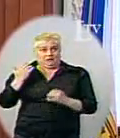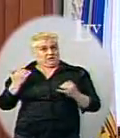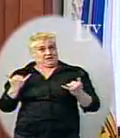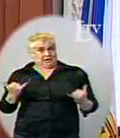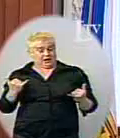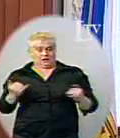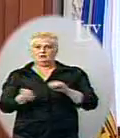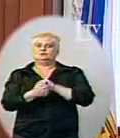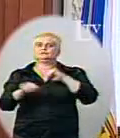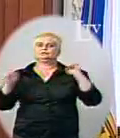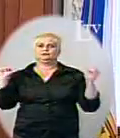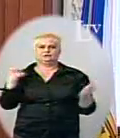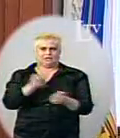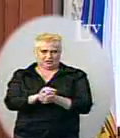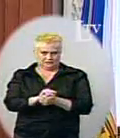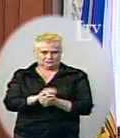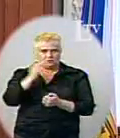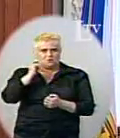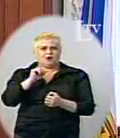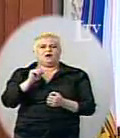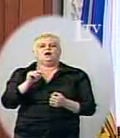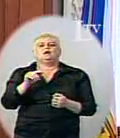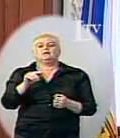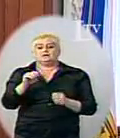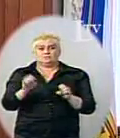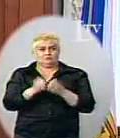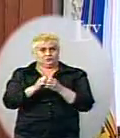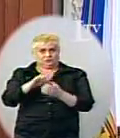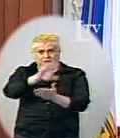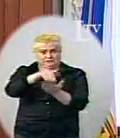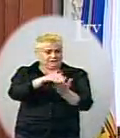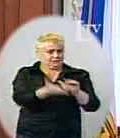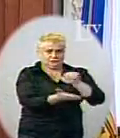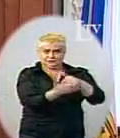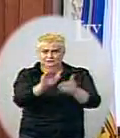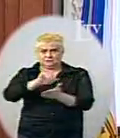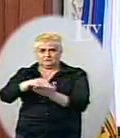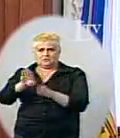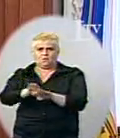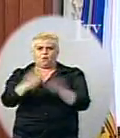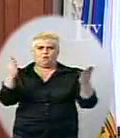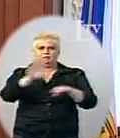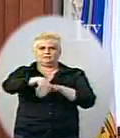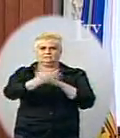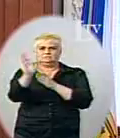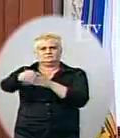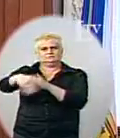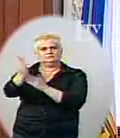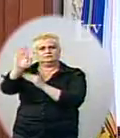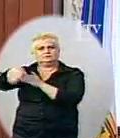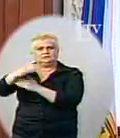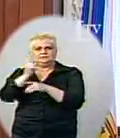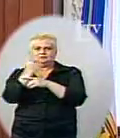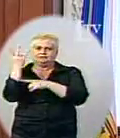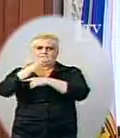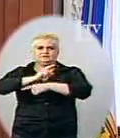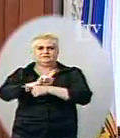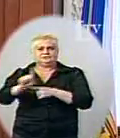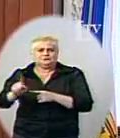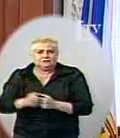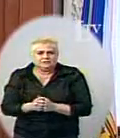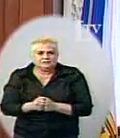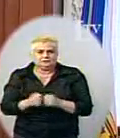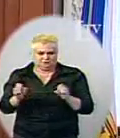today, collaborative emergency centers are delivering 24/7 emergency care while ensuring